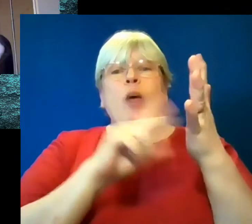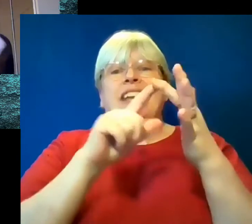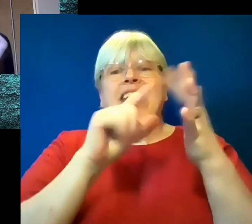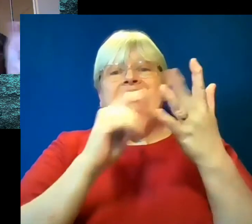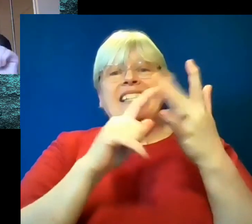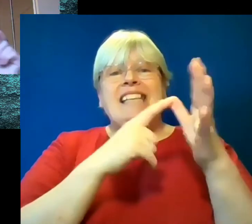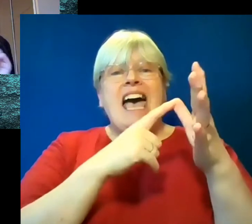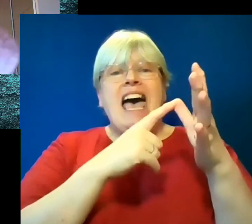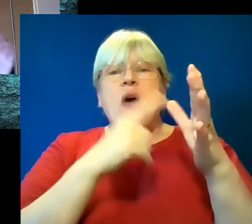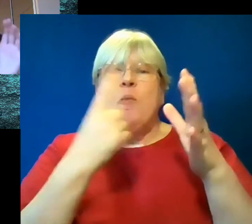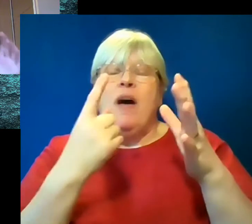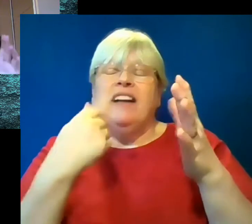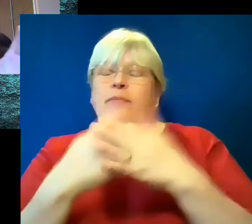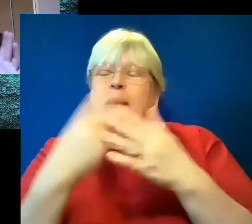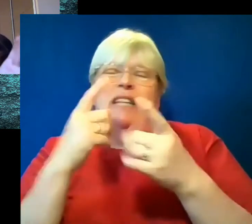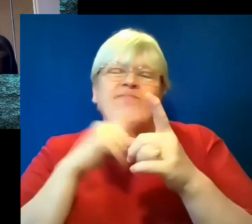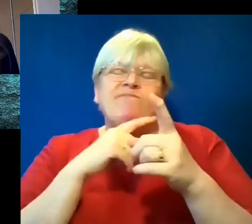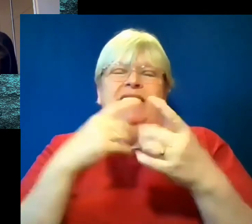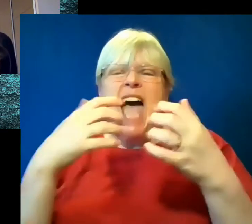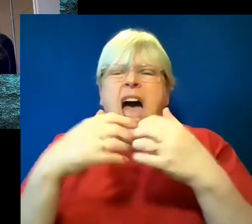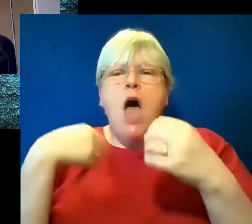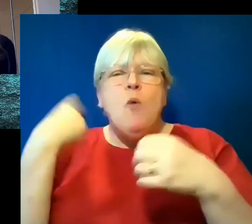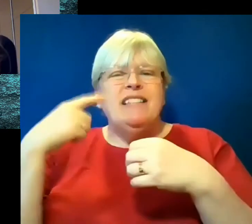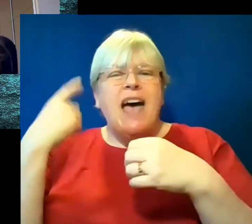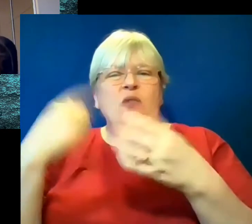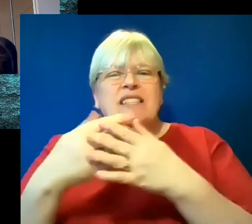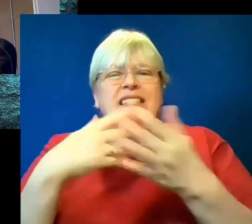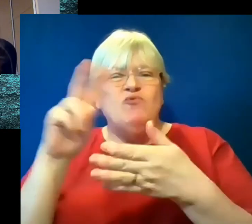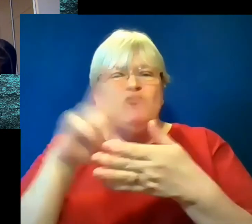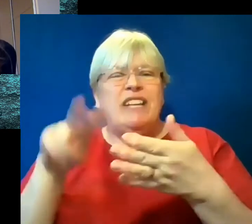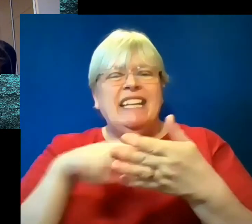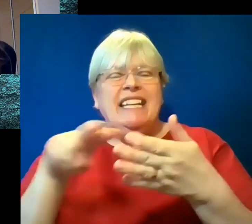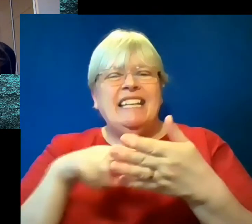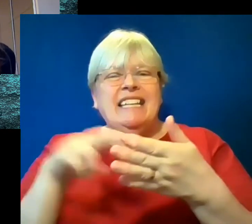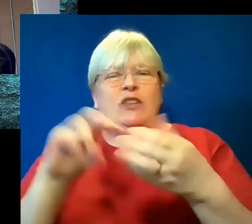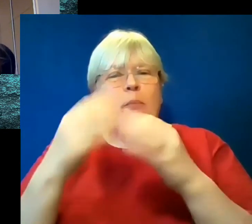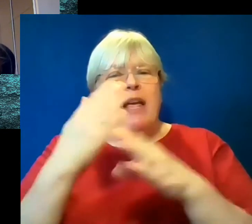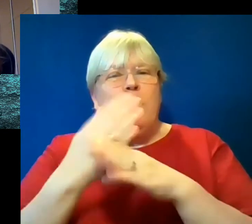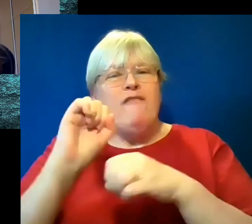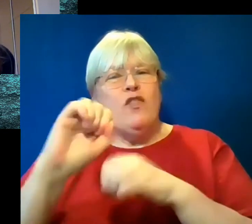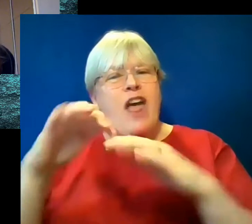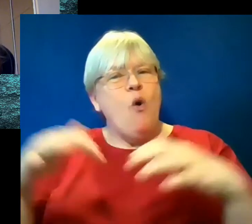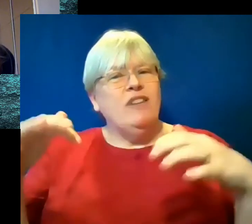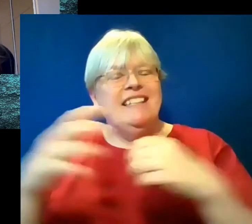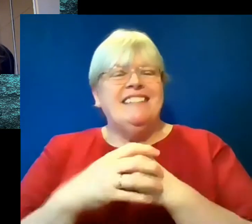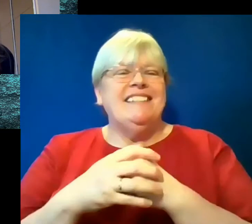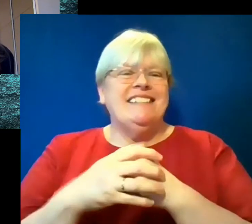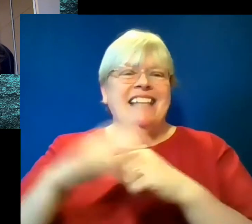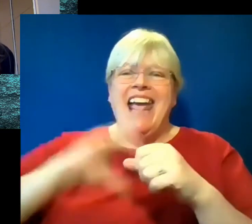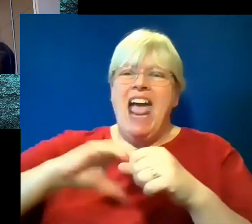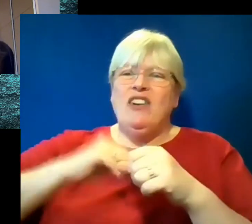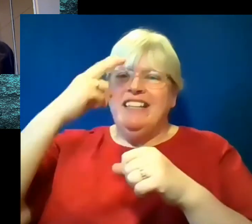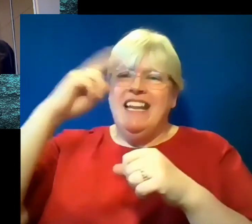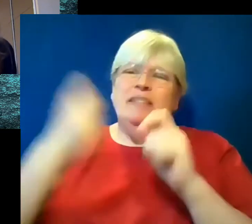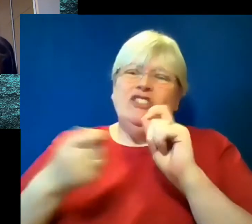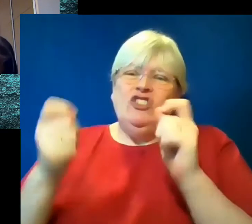just, had to tweak the joke a little bit to make it work for their audience. Yeah, completely. And sometimes as well, character names need to